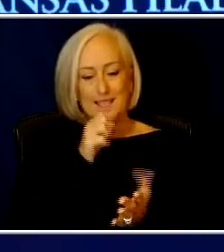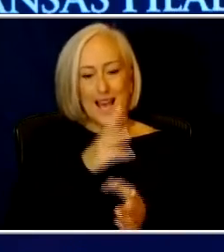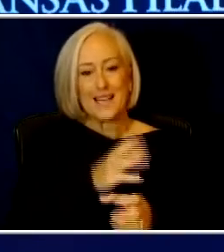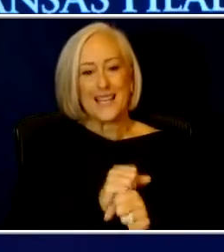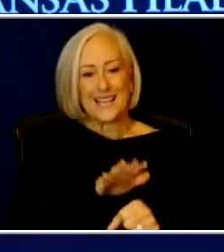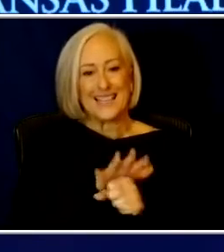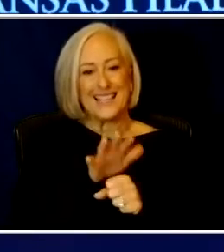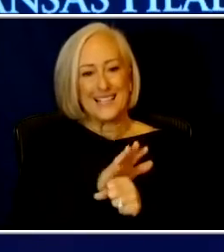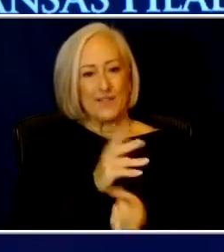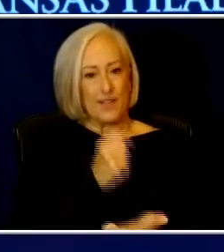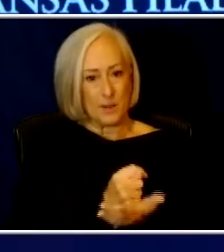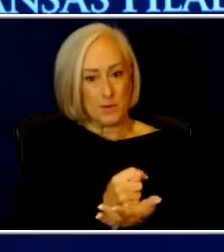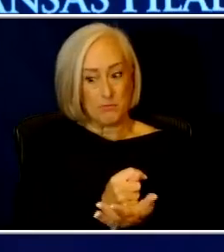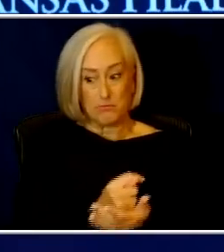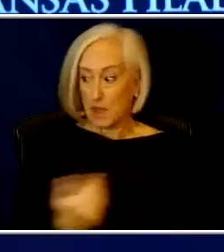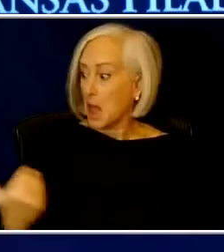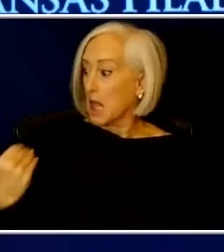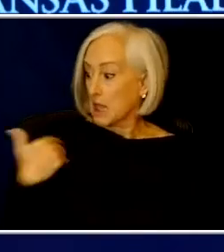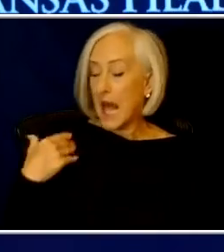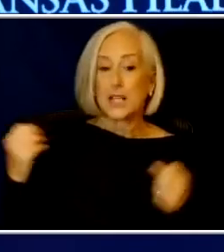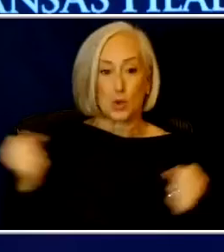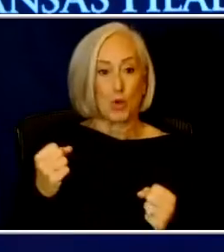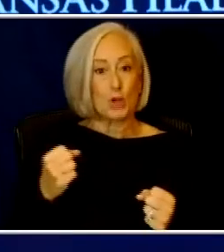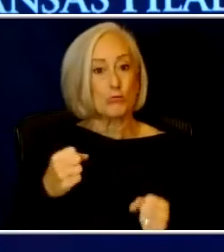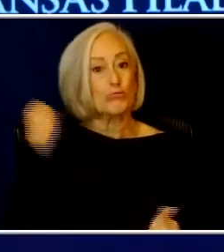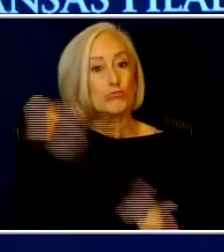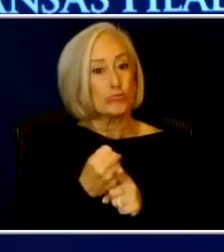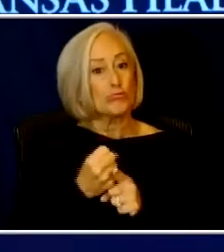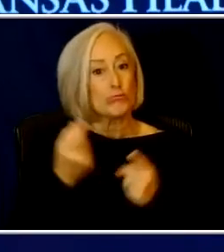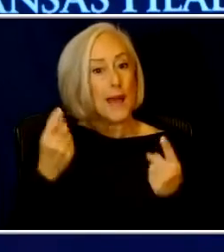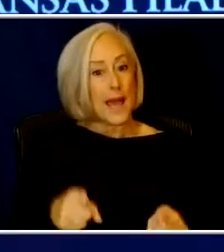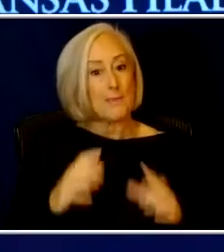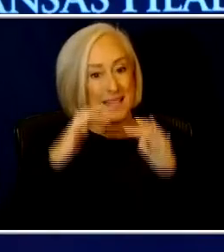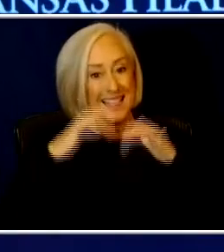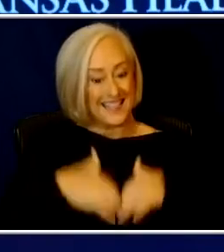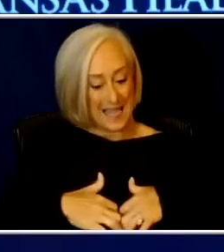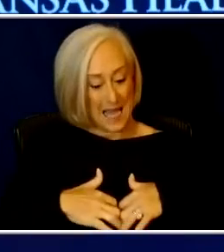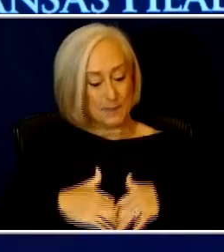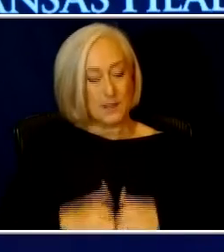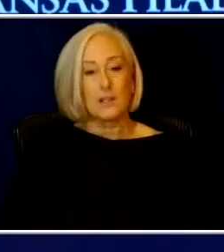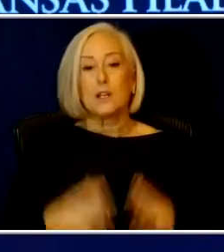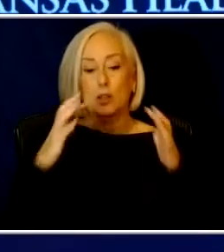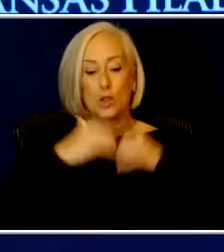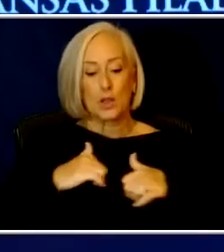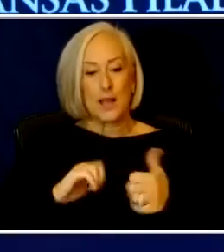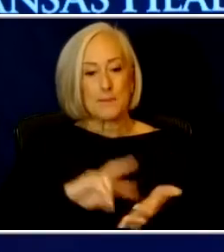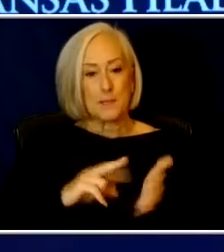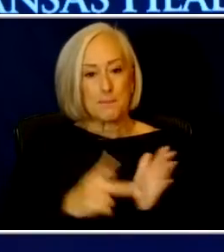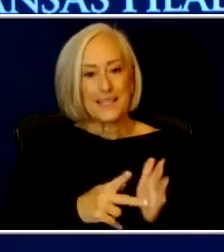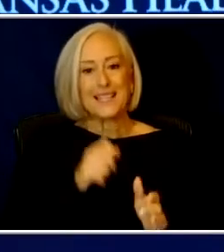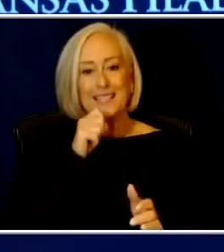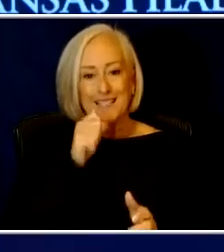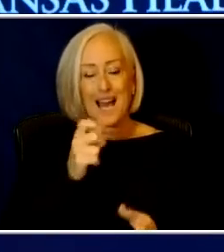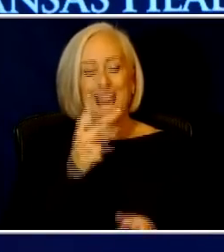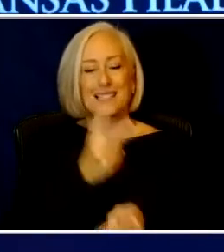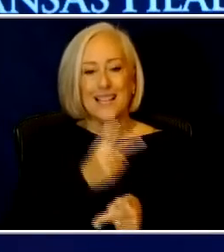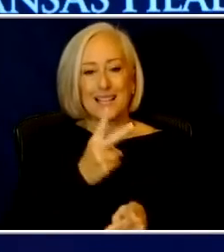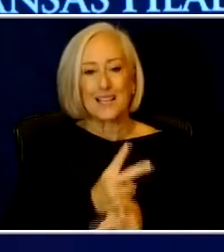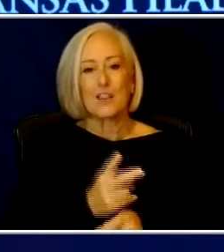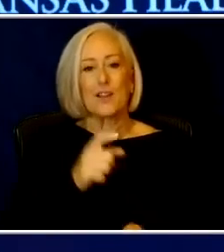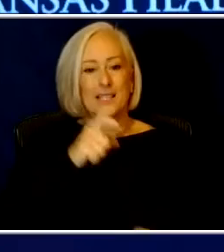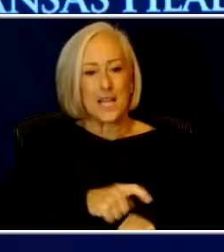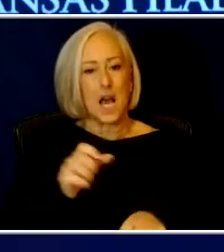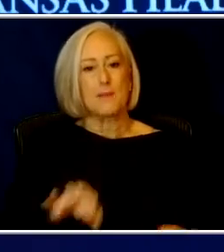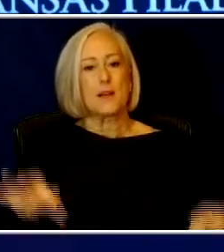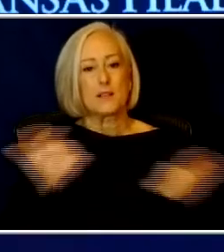question we were there last winter. So if we define collapse as not being able to take care of time-sensitive diagnosis, Dr. Watson, I think we were